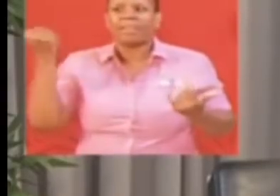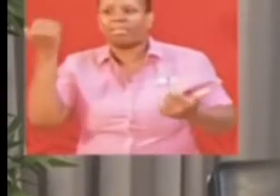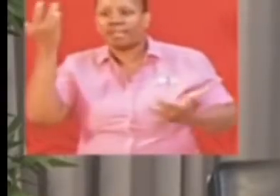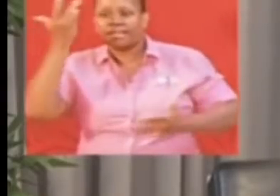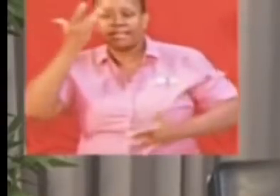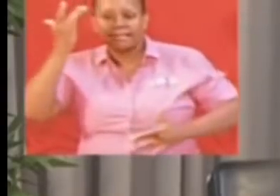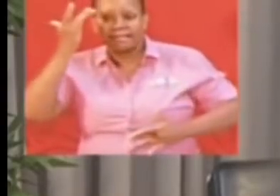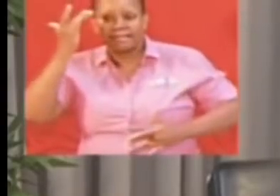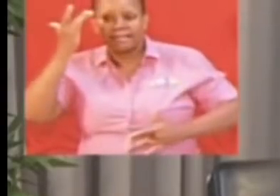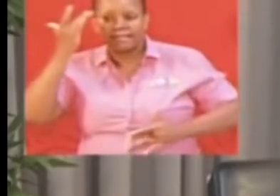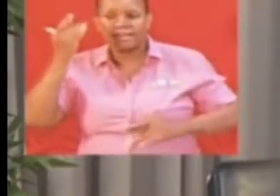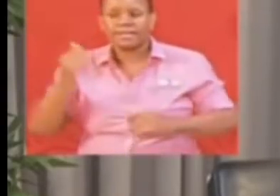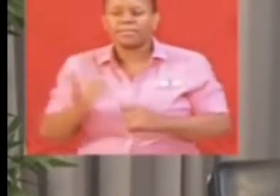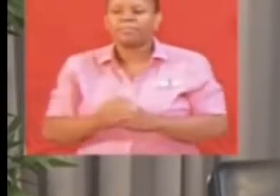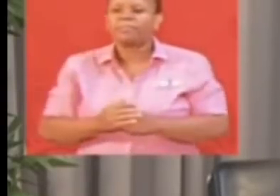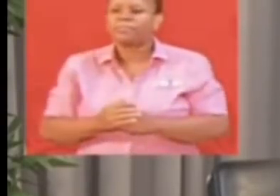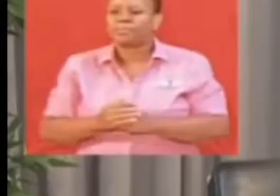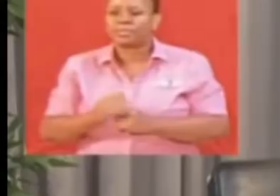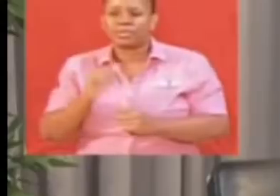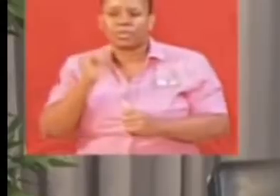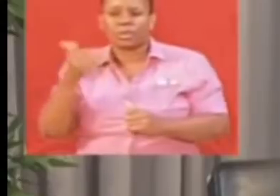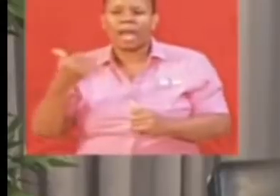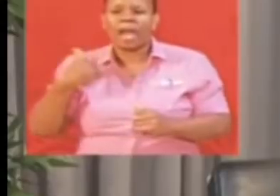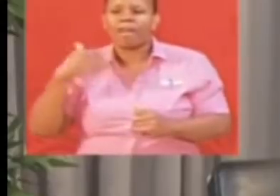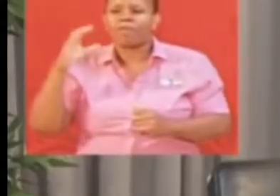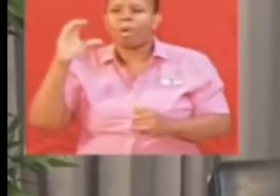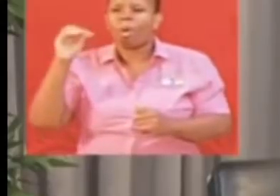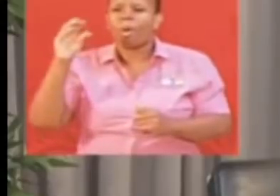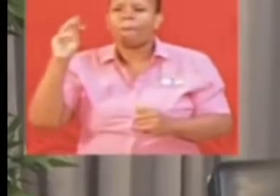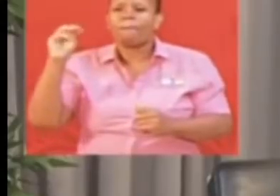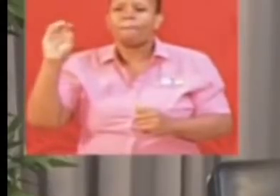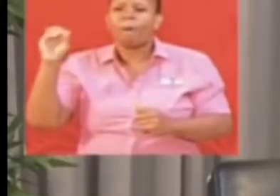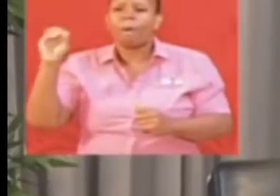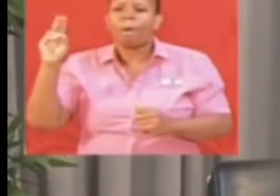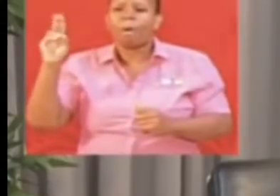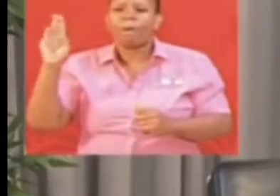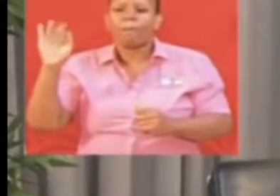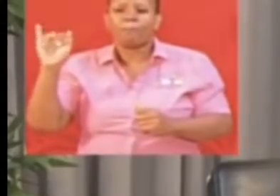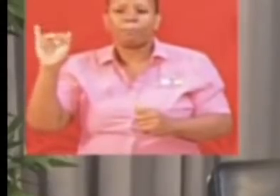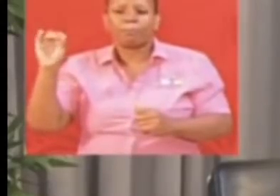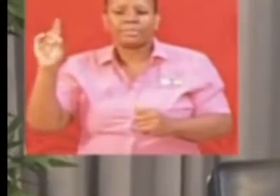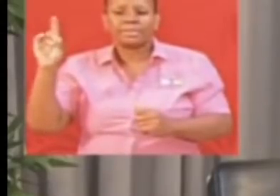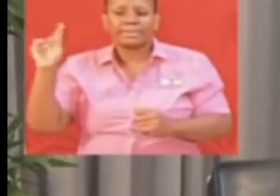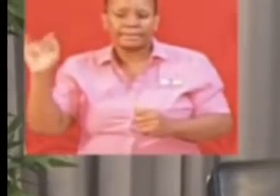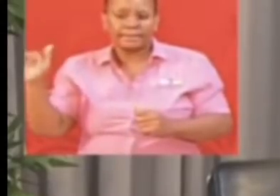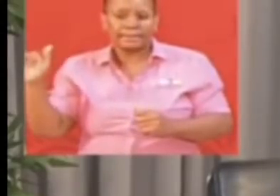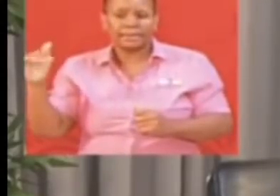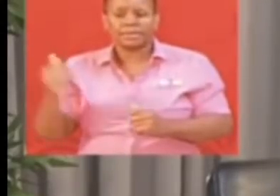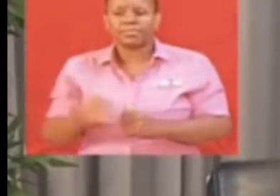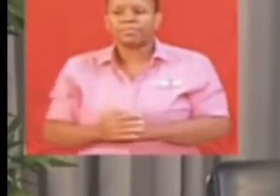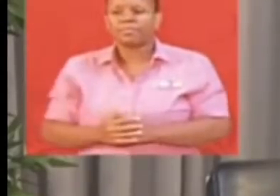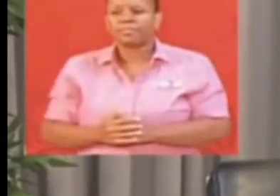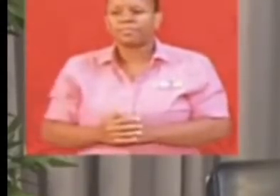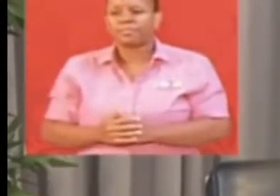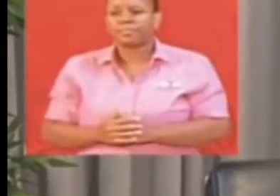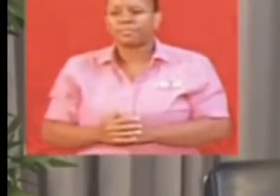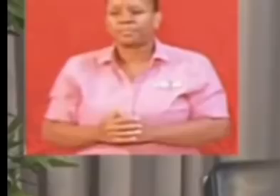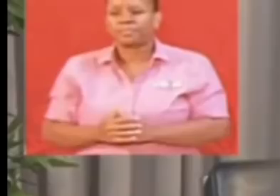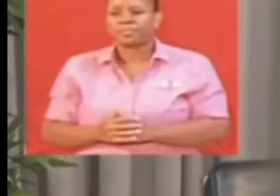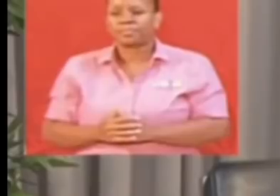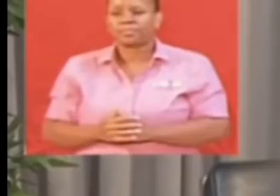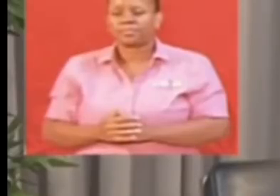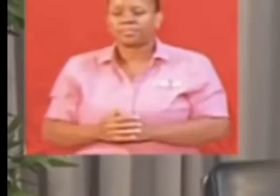diabetes, hypertension, and the like. So it is a function of who is being infected, more so maybe than the actual viral